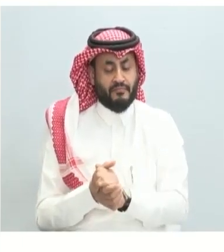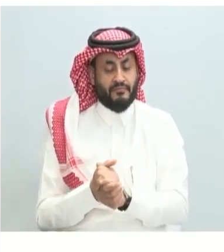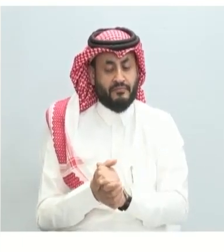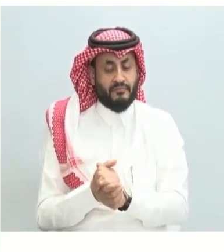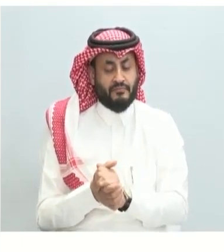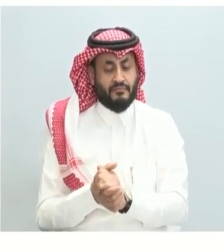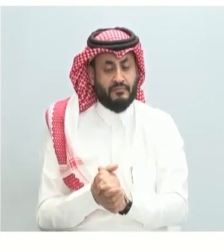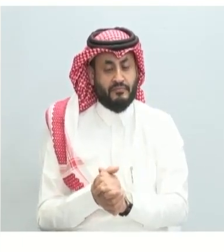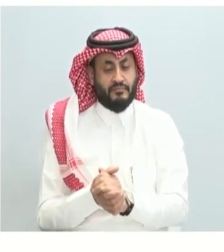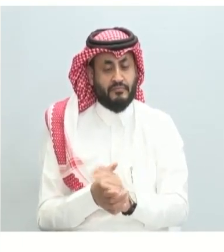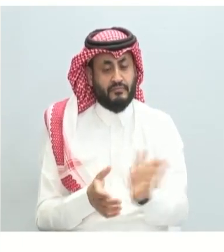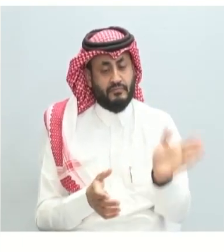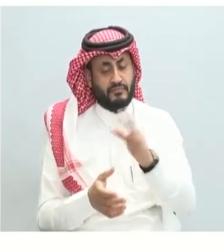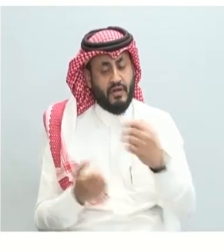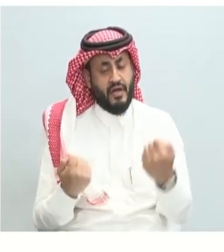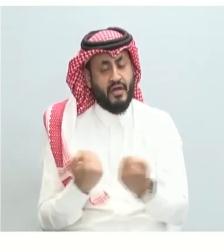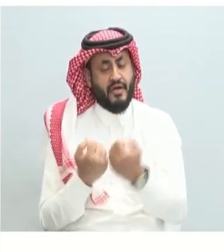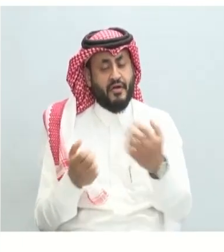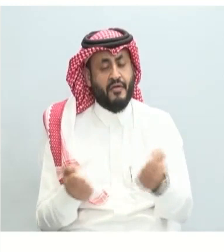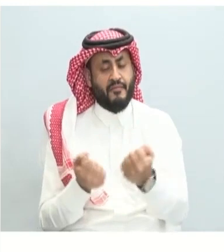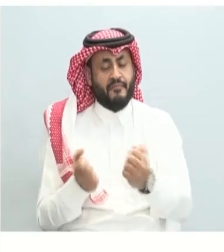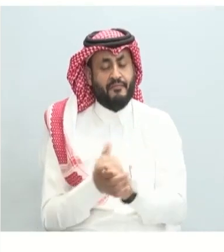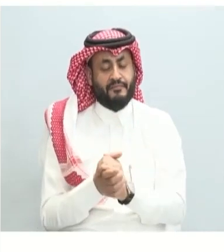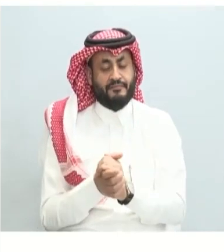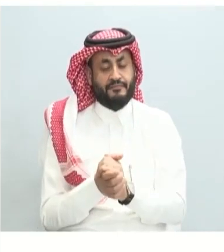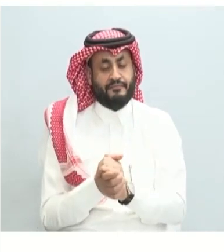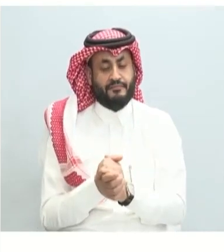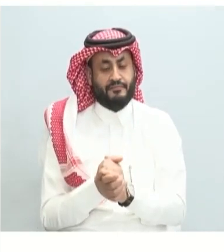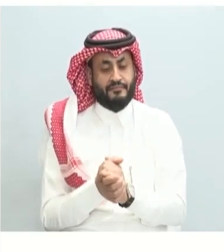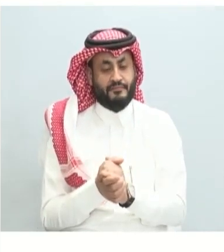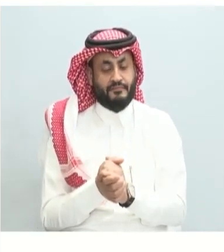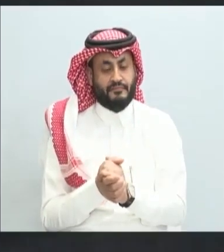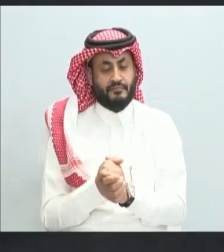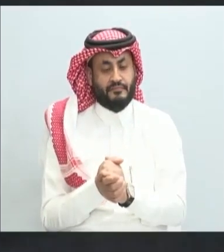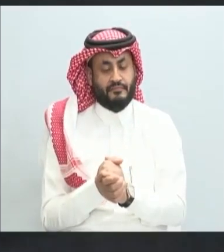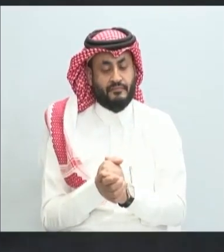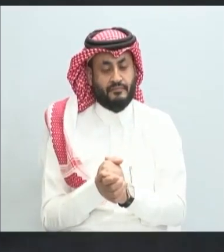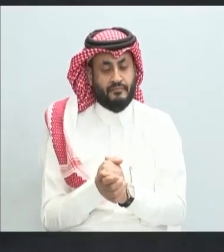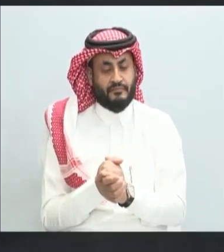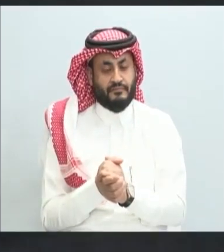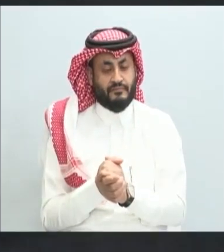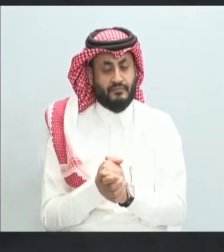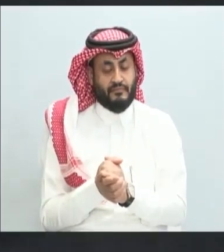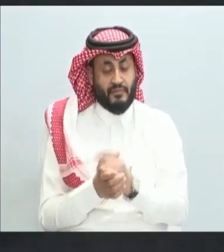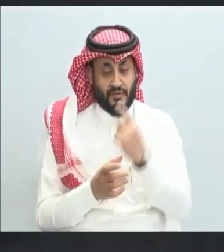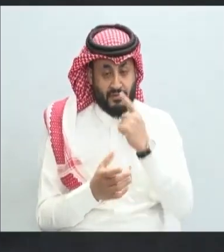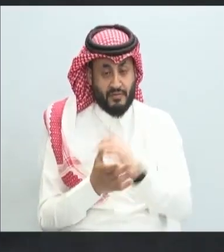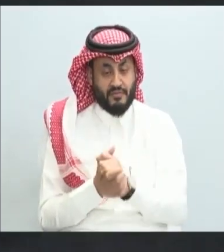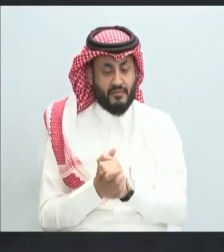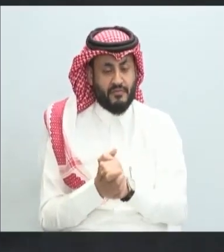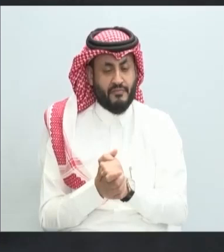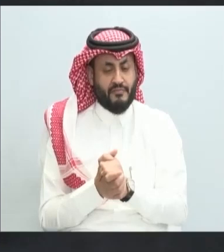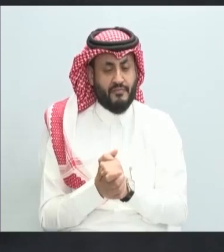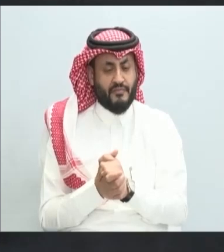desk too. Let's play. Now let's try to remind ourselves to what